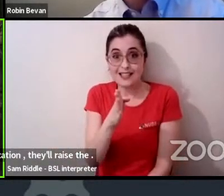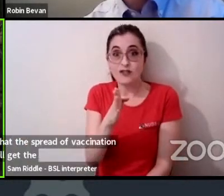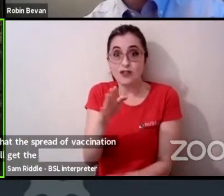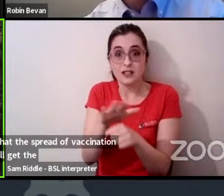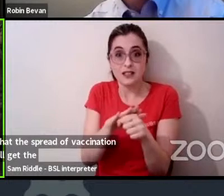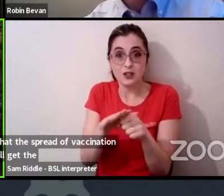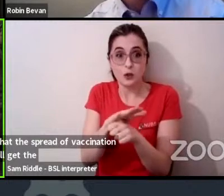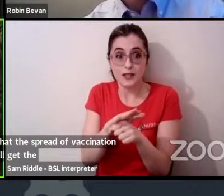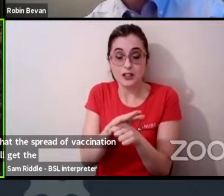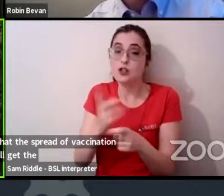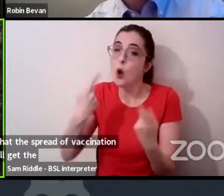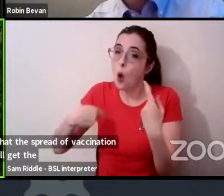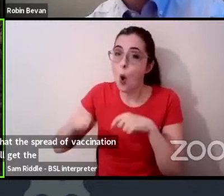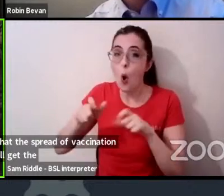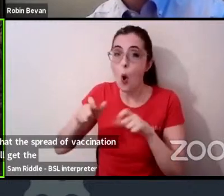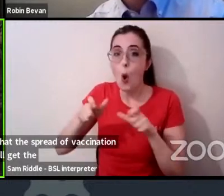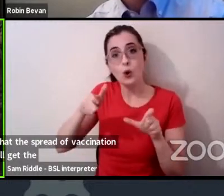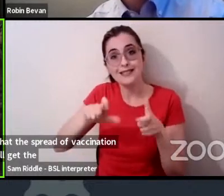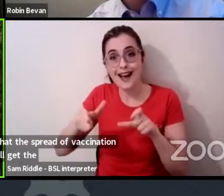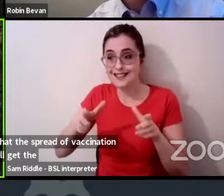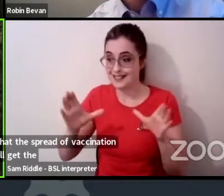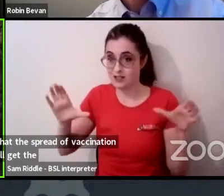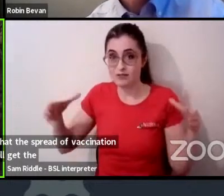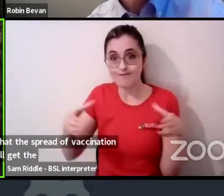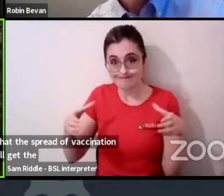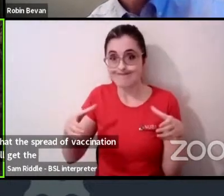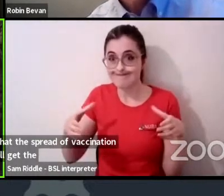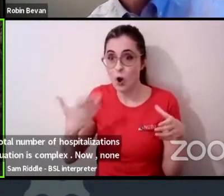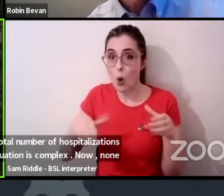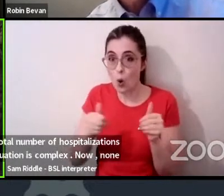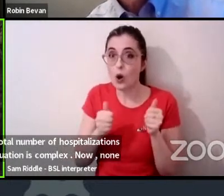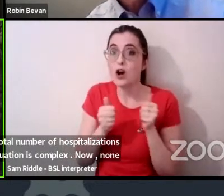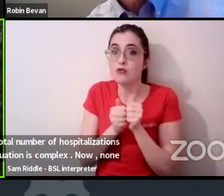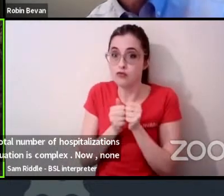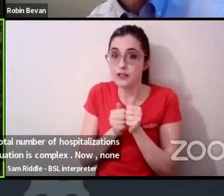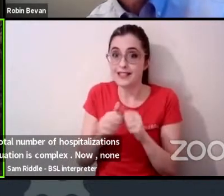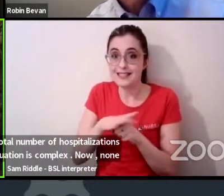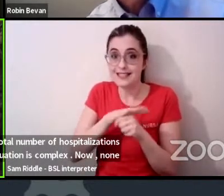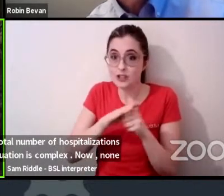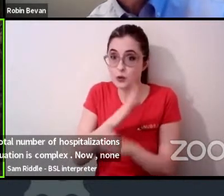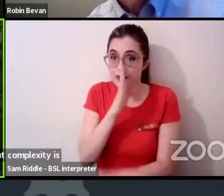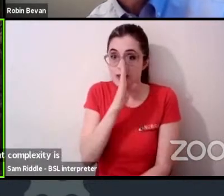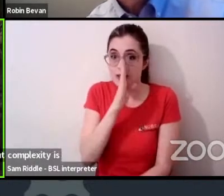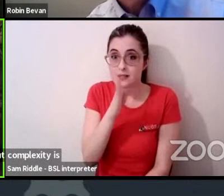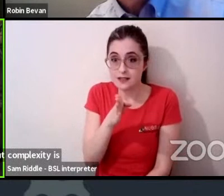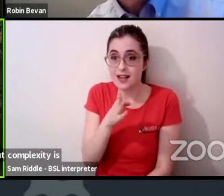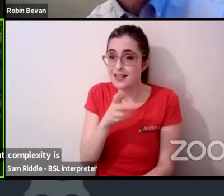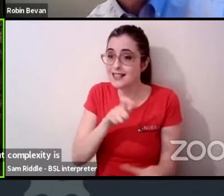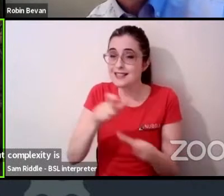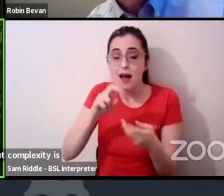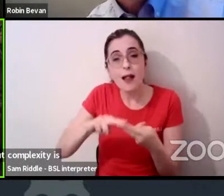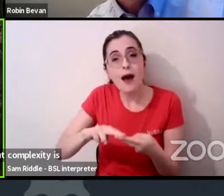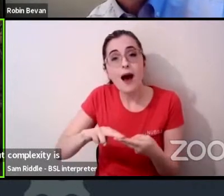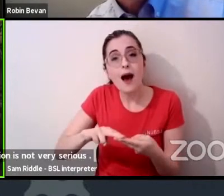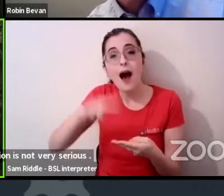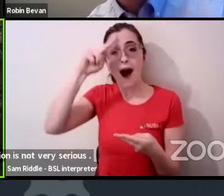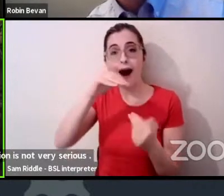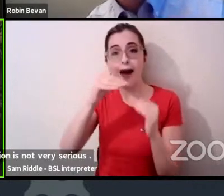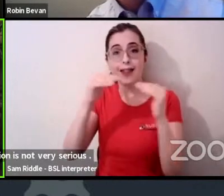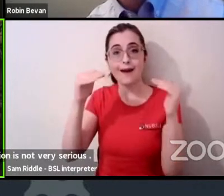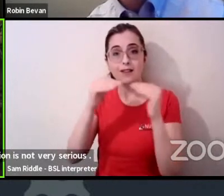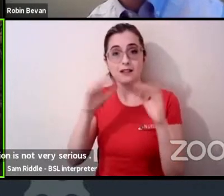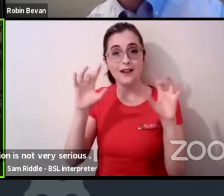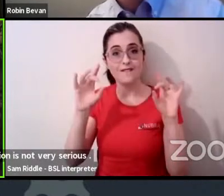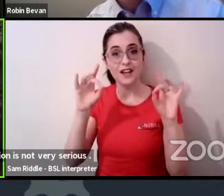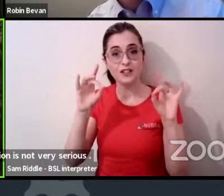of those scientists would agree that it's still very serious. There are still high levels of infection in the community.